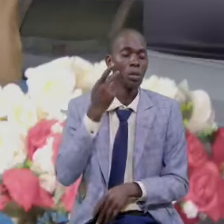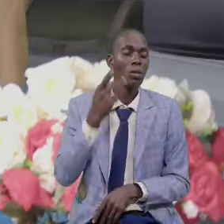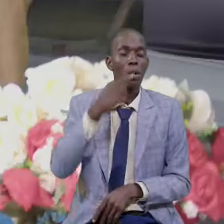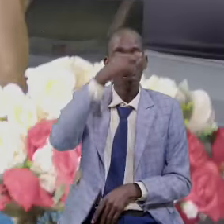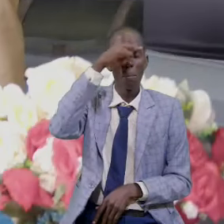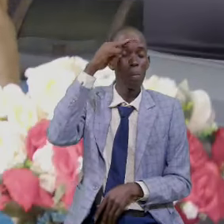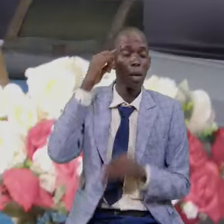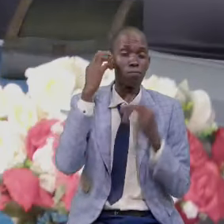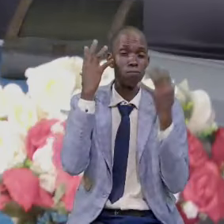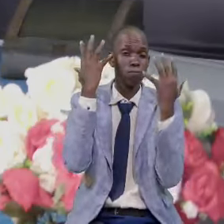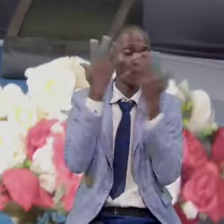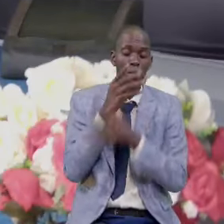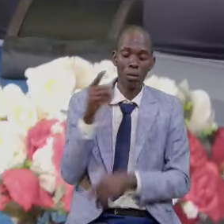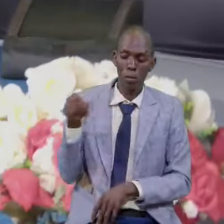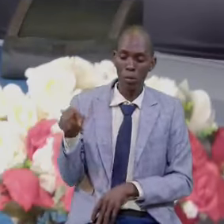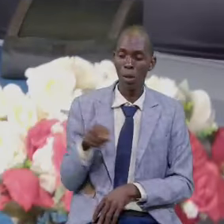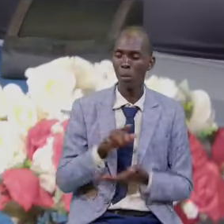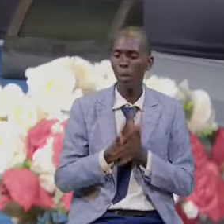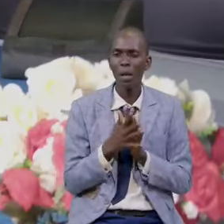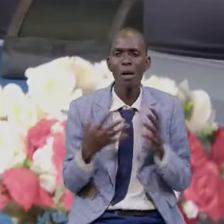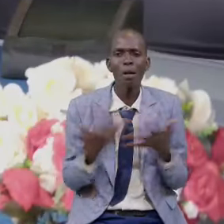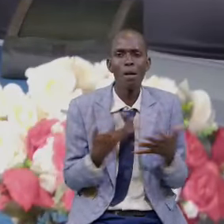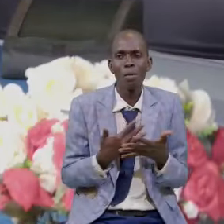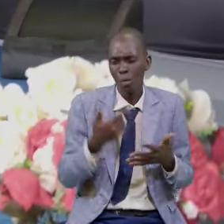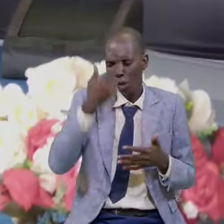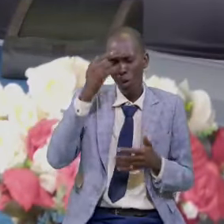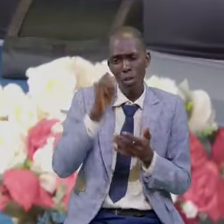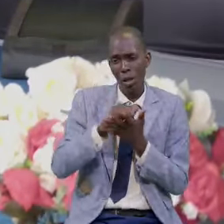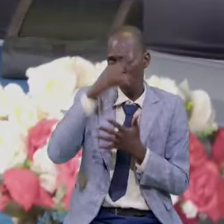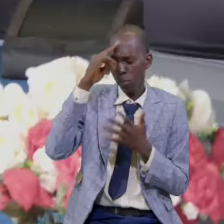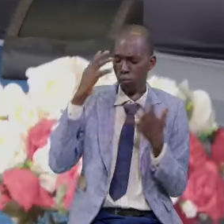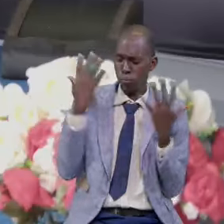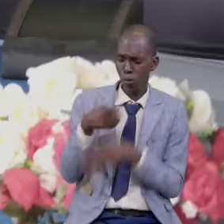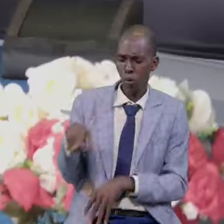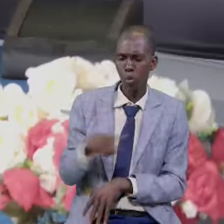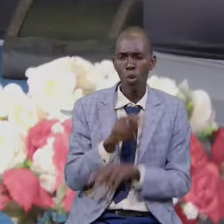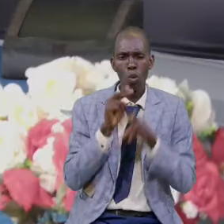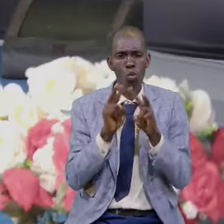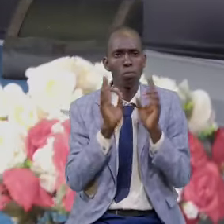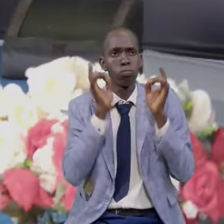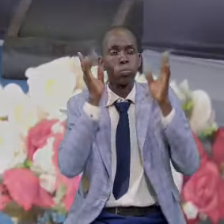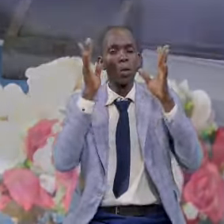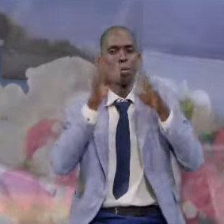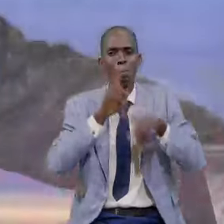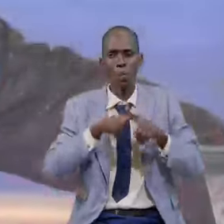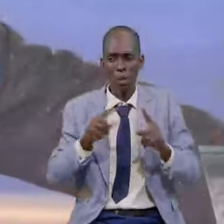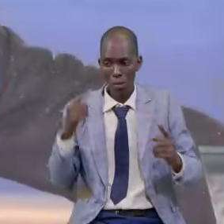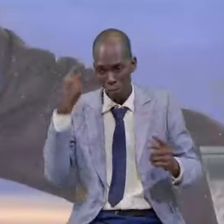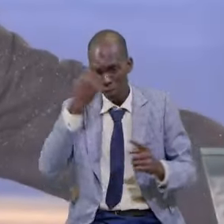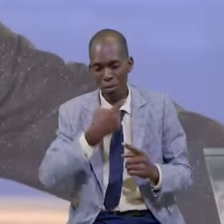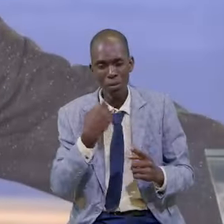Shadows. Things that are not real, they are just cloned lions. And then when they